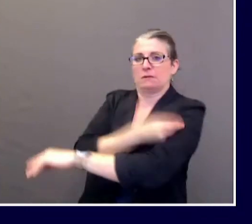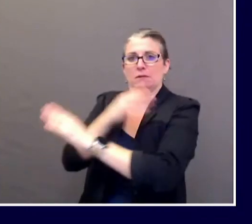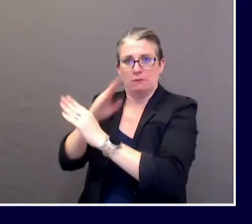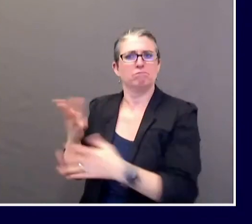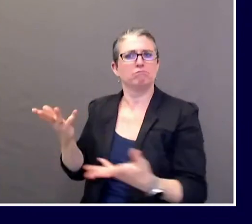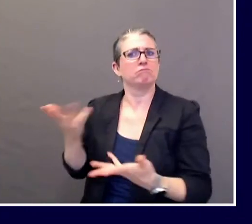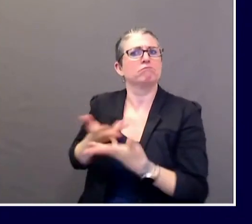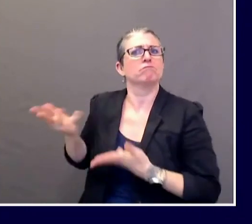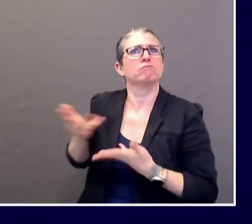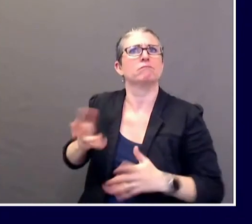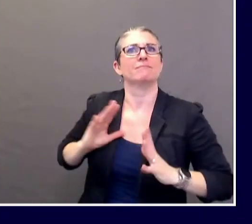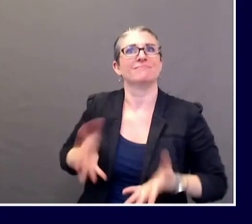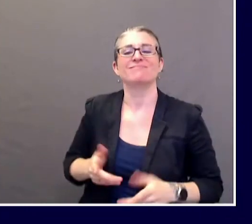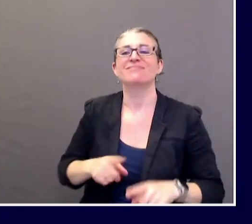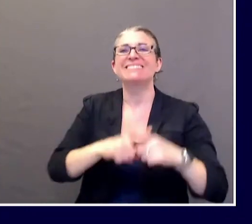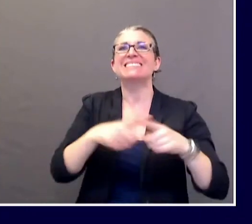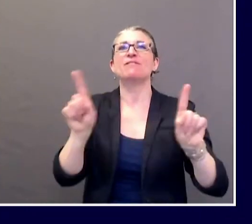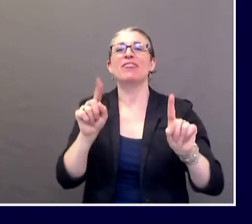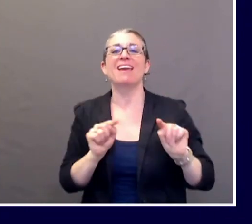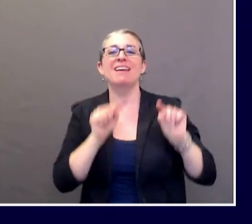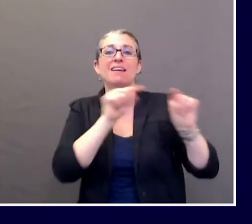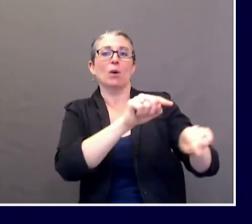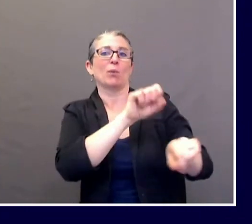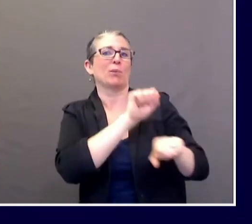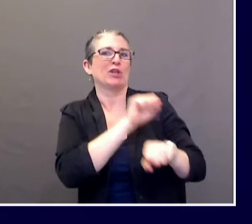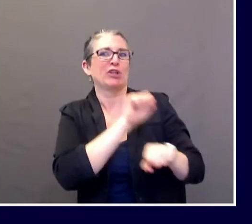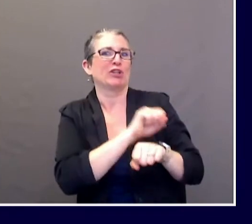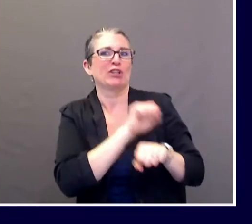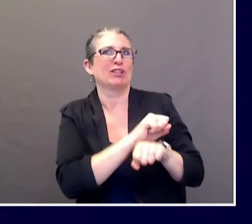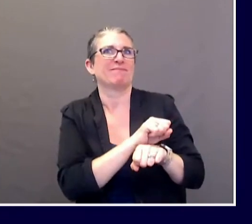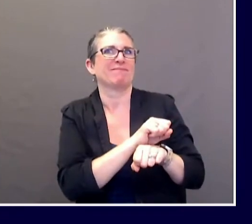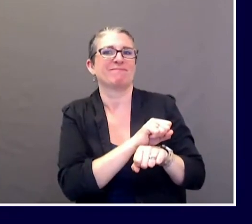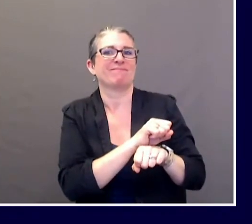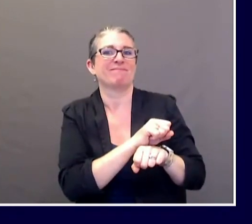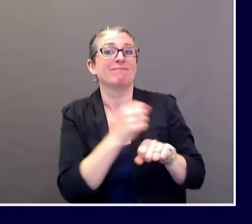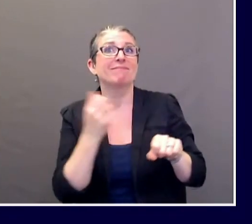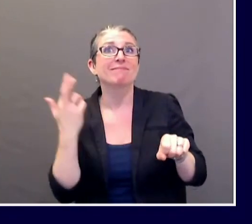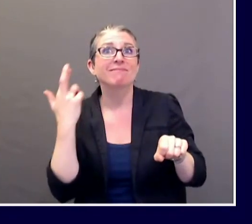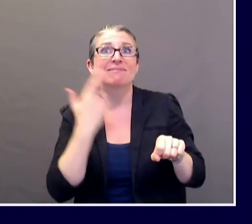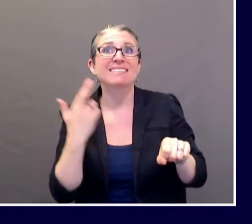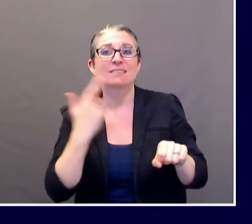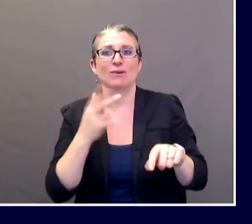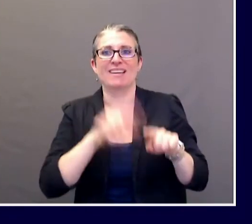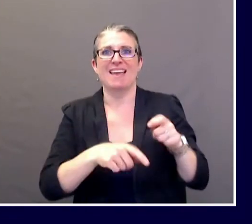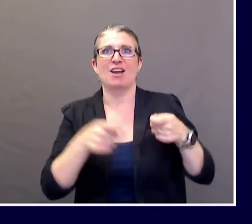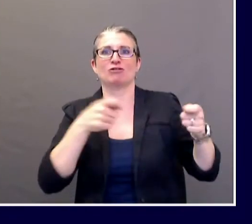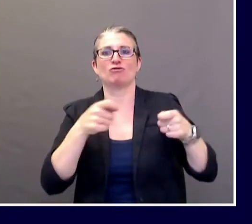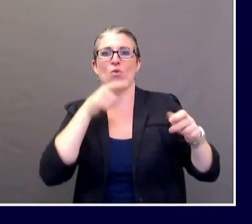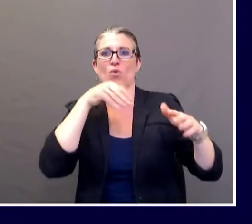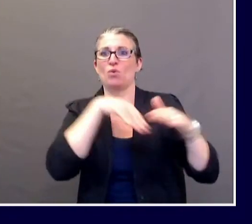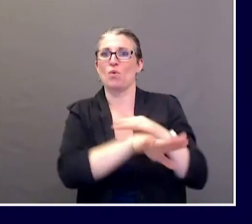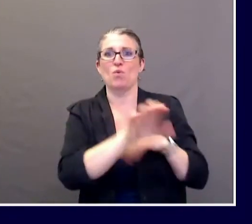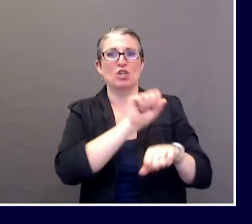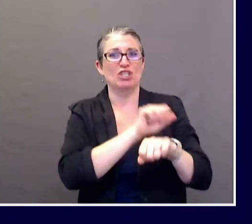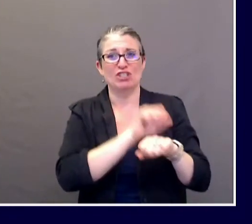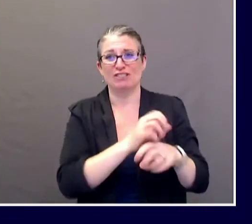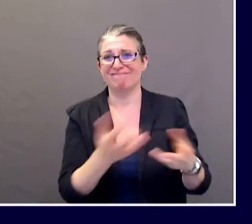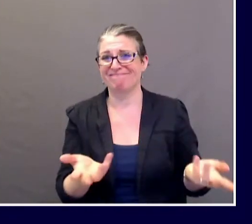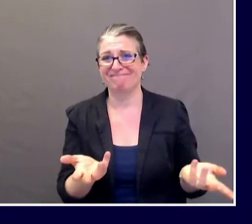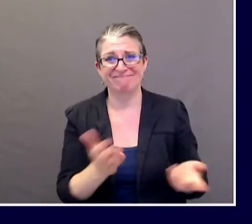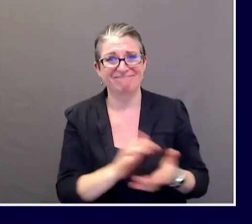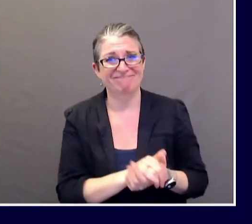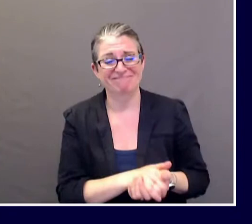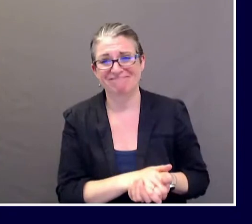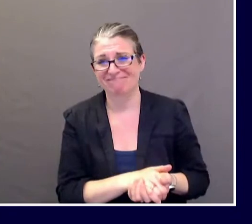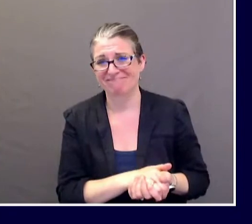out or changing anything on things like workplaces, particularly those that are indoors. Okay, great. Mhm. And today, Dr.